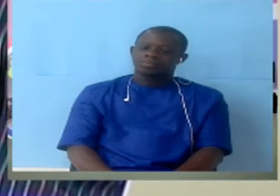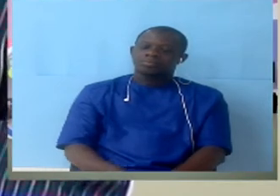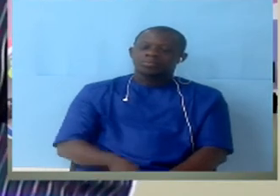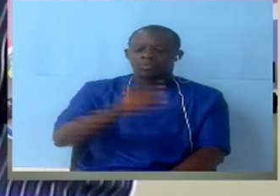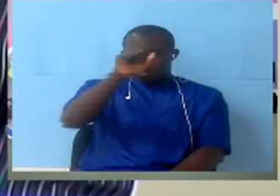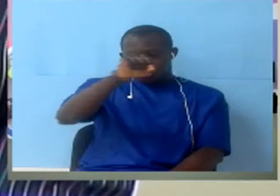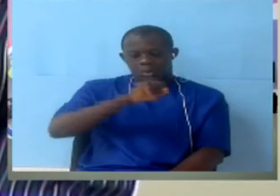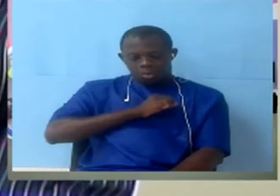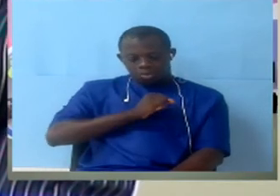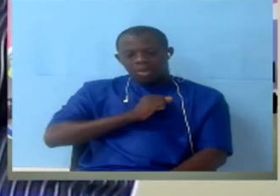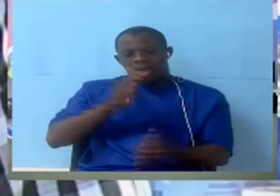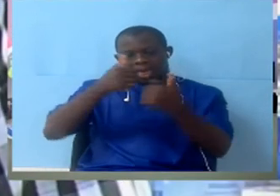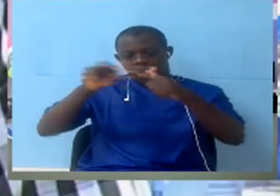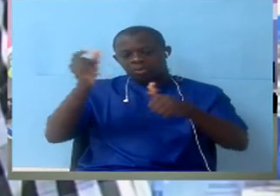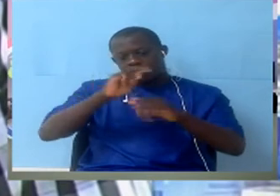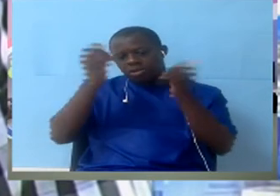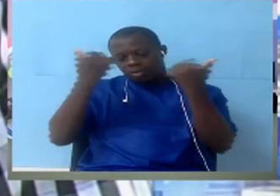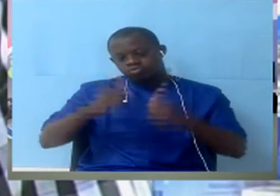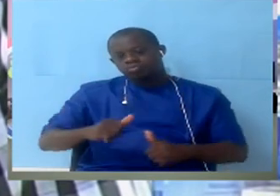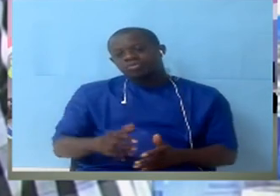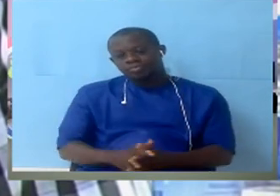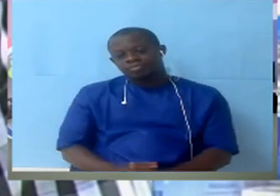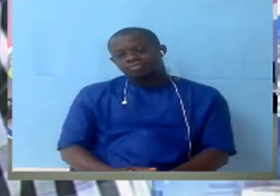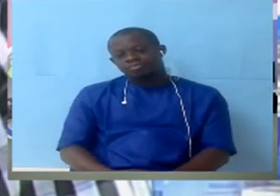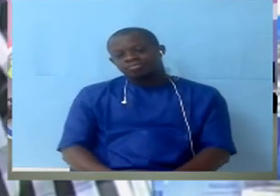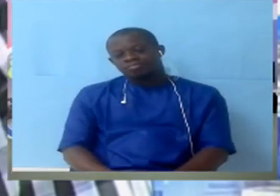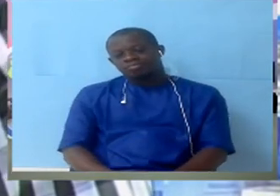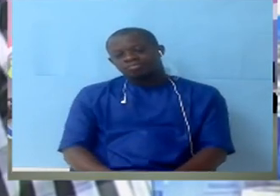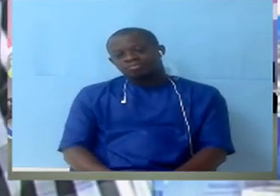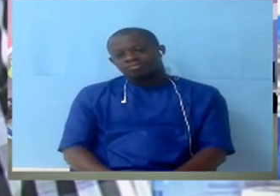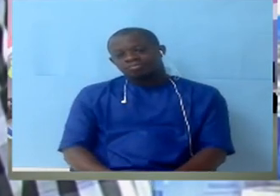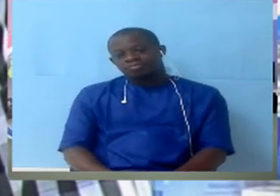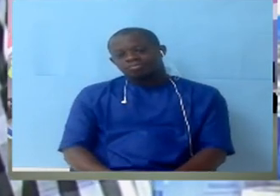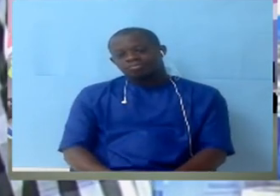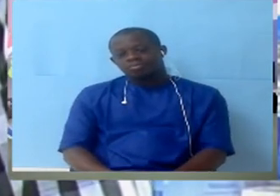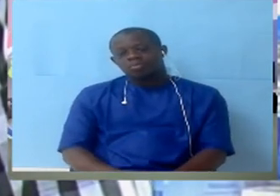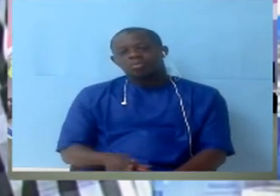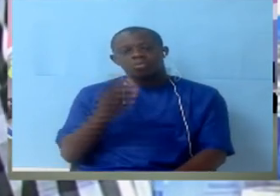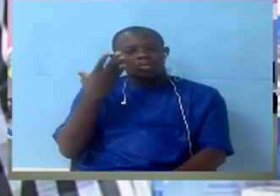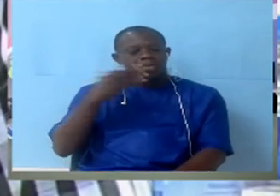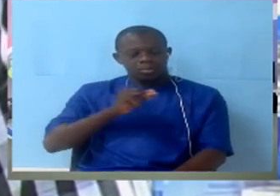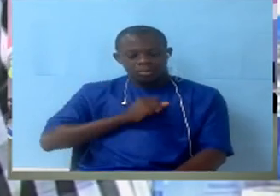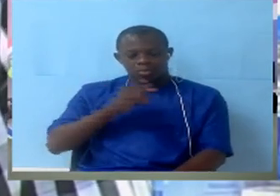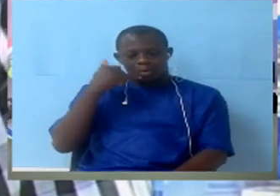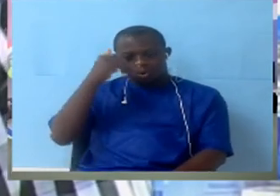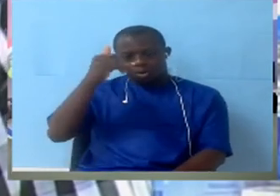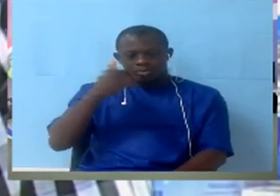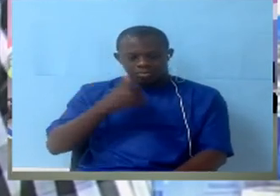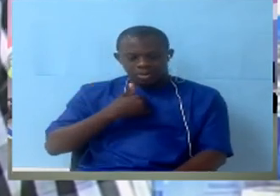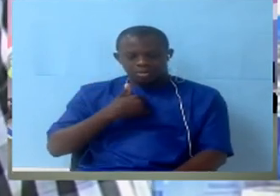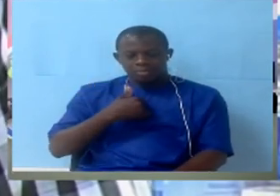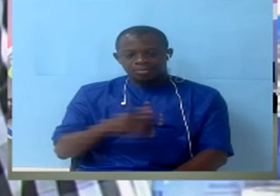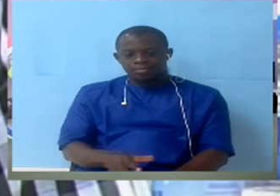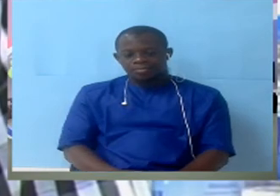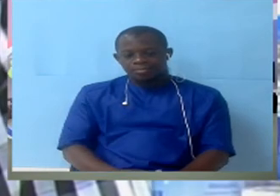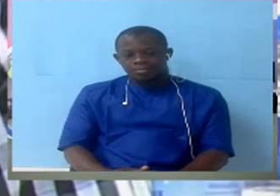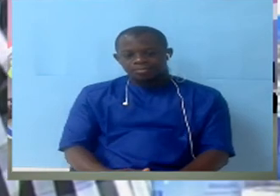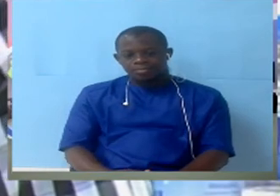Itela karola. Ah, itela karola. Muna na jewole. Muna na jewole. Because kabi yeng call. When they called me. Because kabi yeng call.